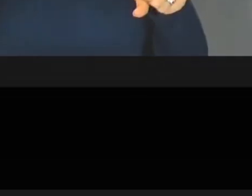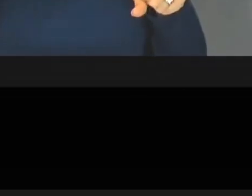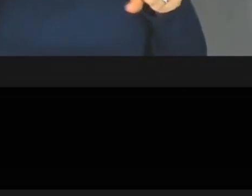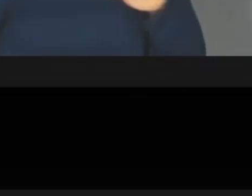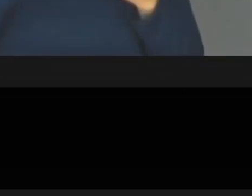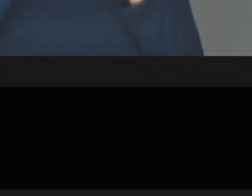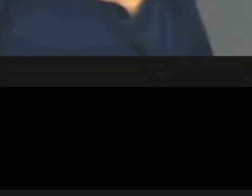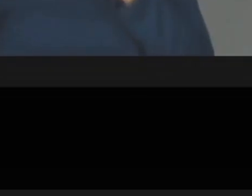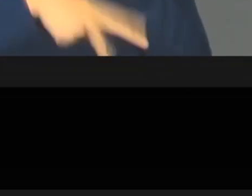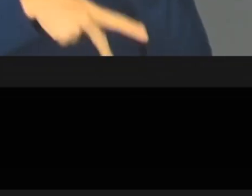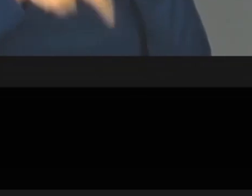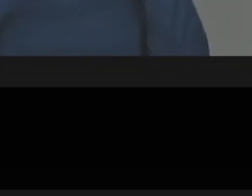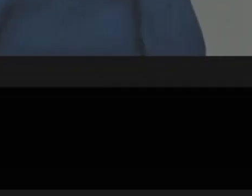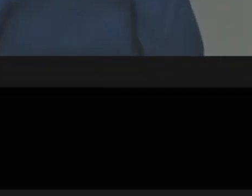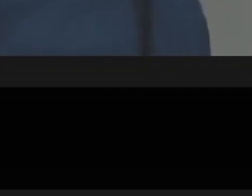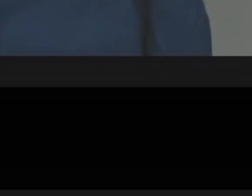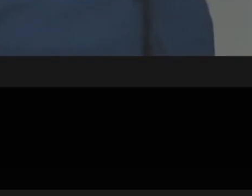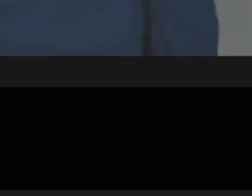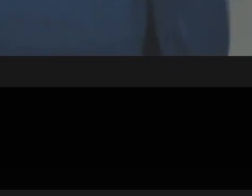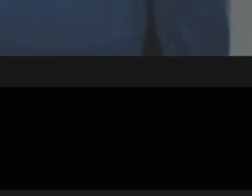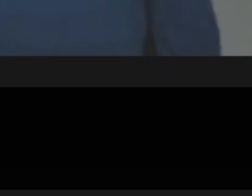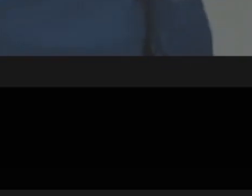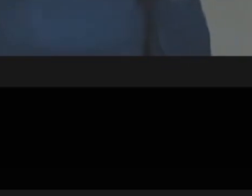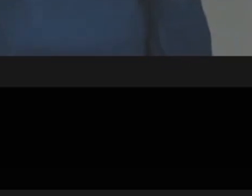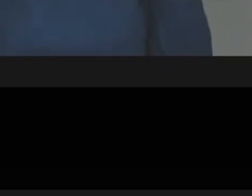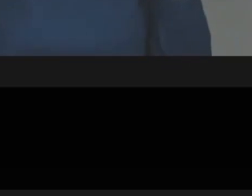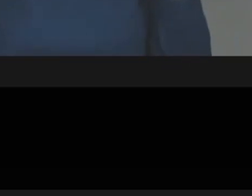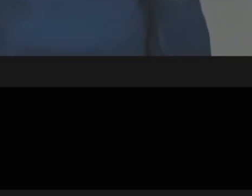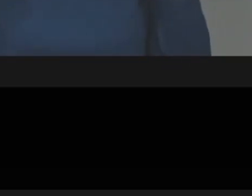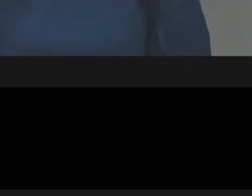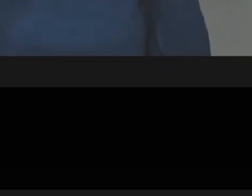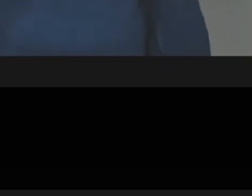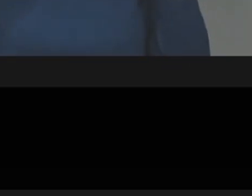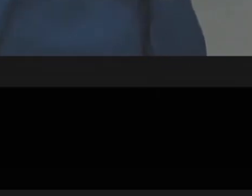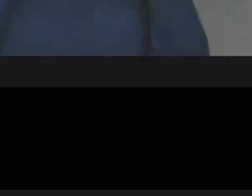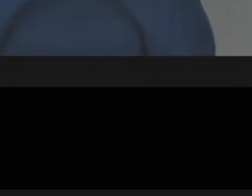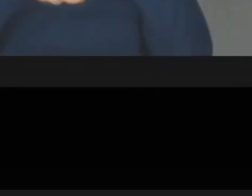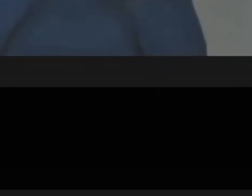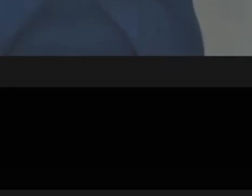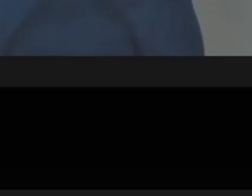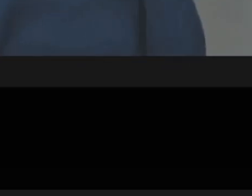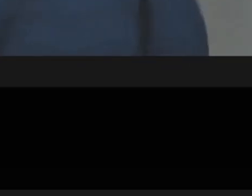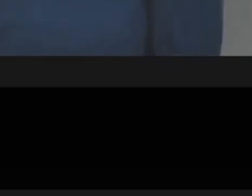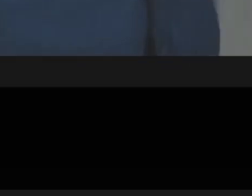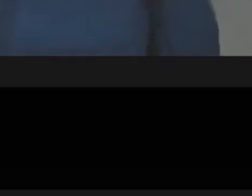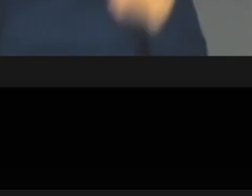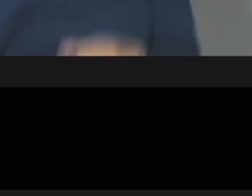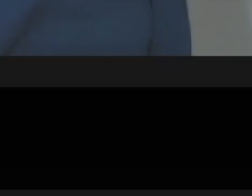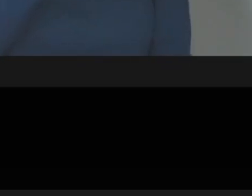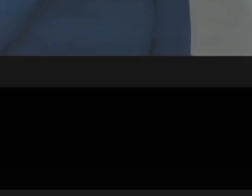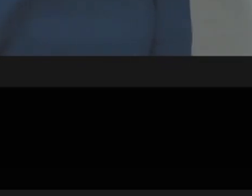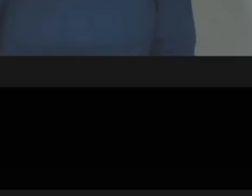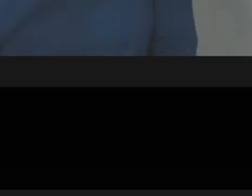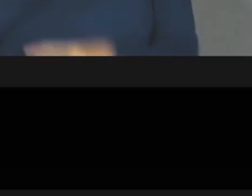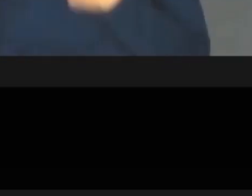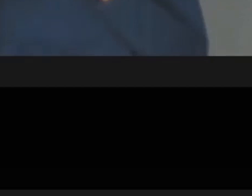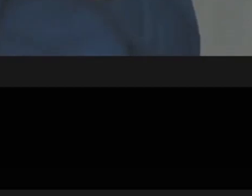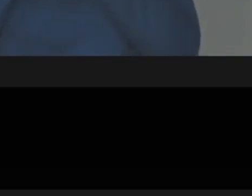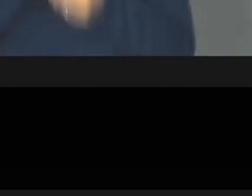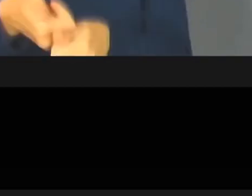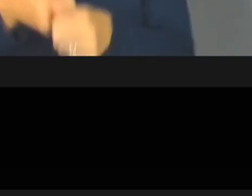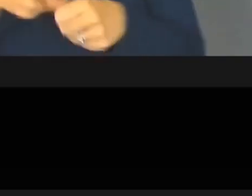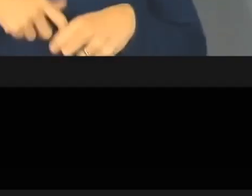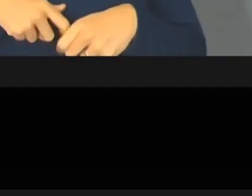grown tremendously over the last several years. Since 2018, we've been tracking this.